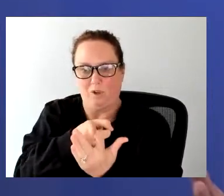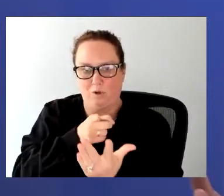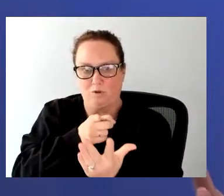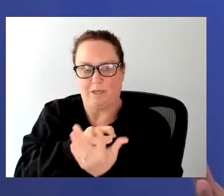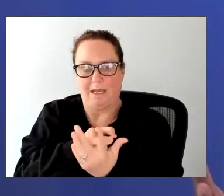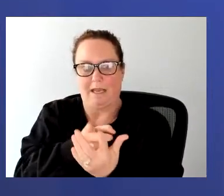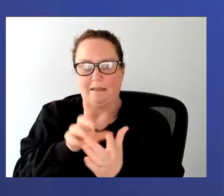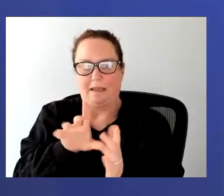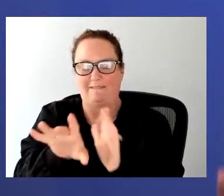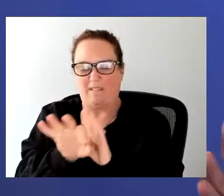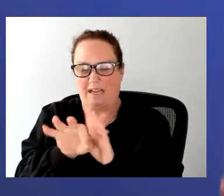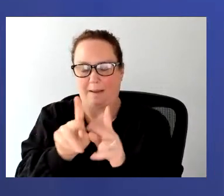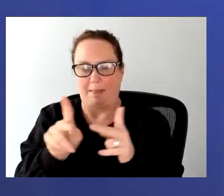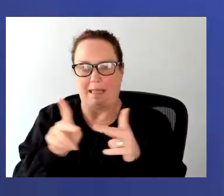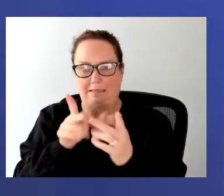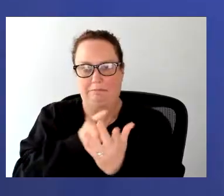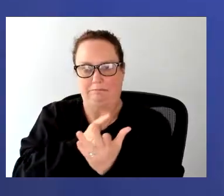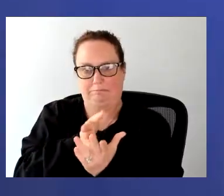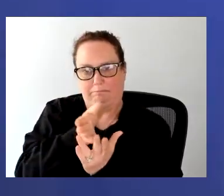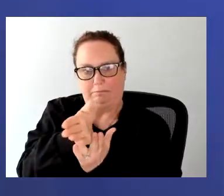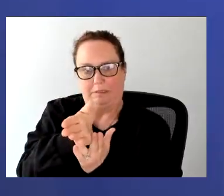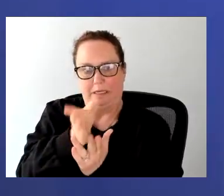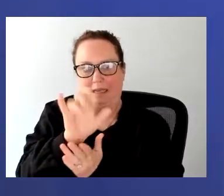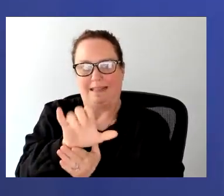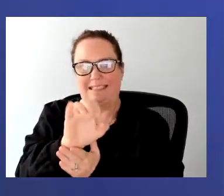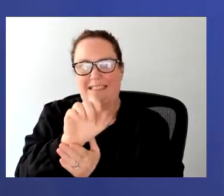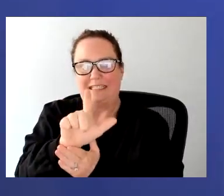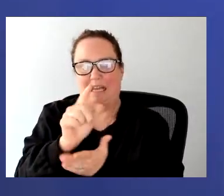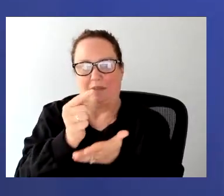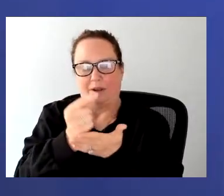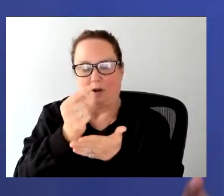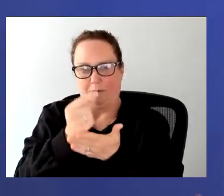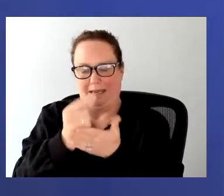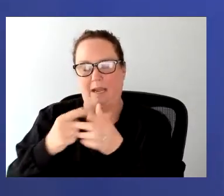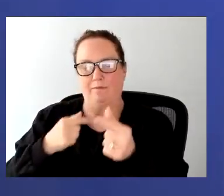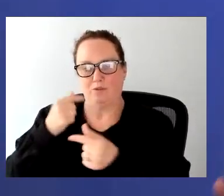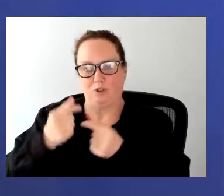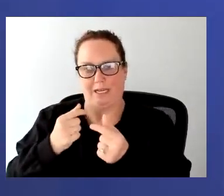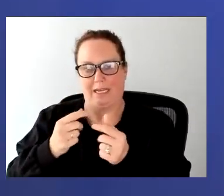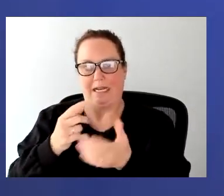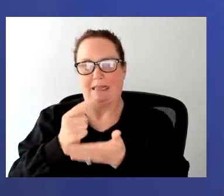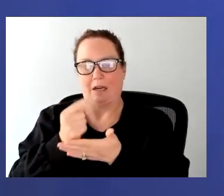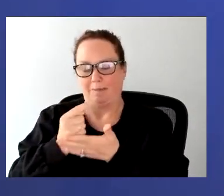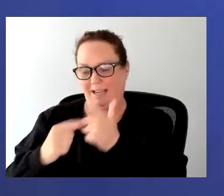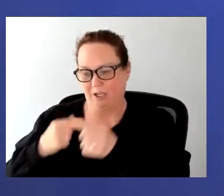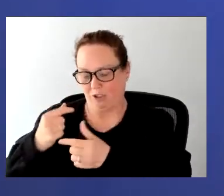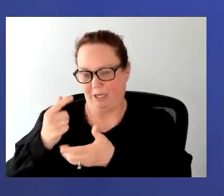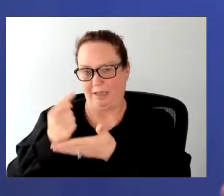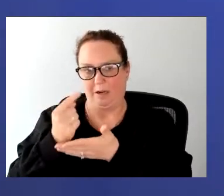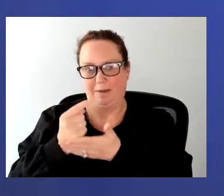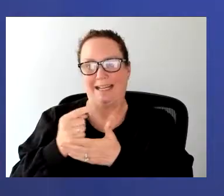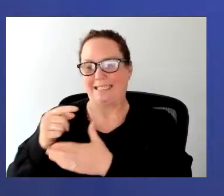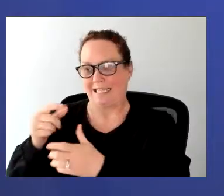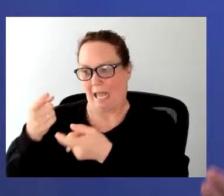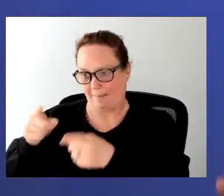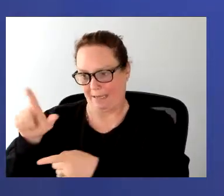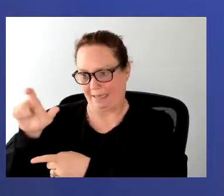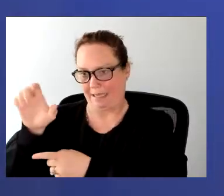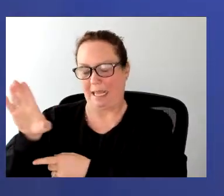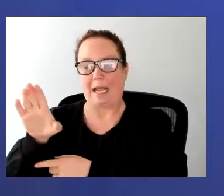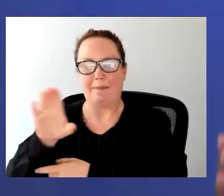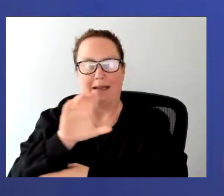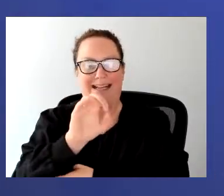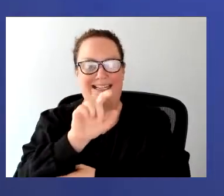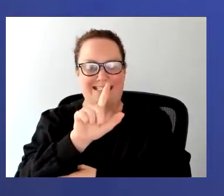grow in. So that's the cellular therapy aspect of gene therapy. Gene therapy is happening in the lab. Cellular therapy is what